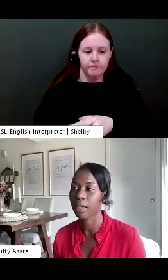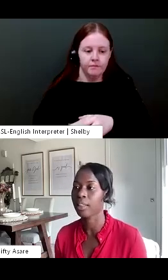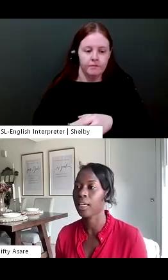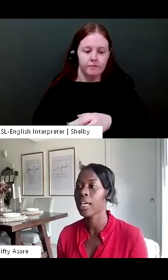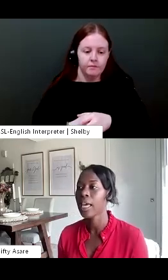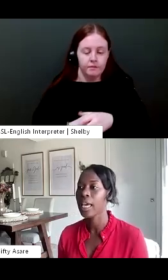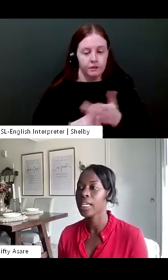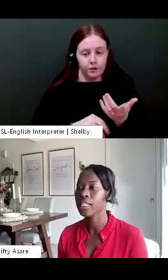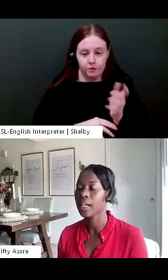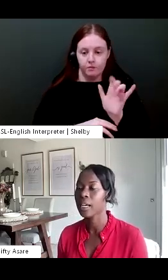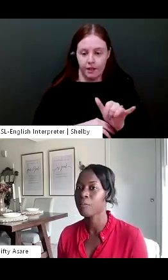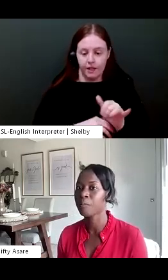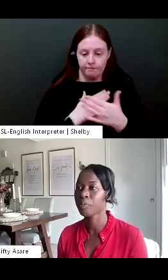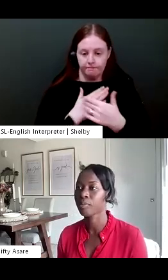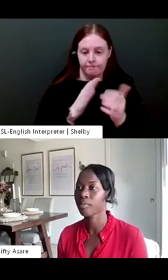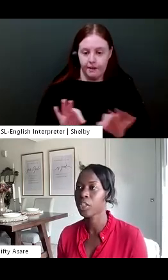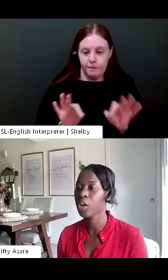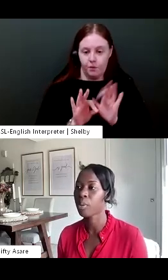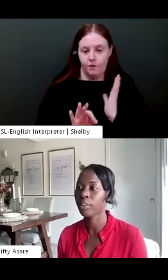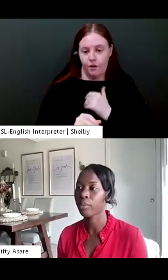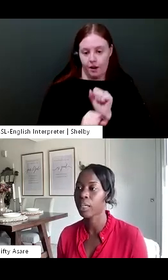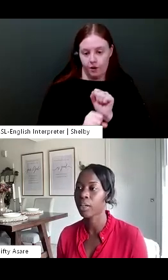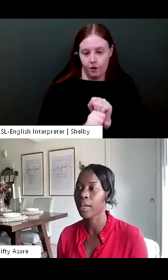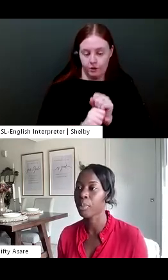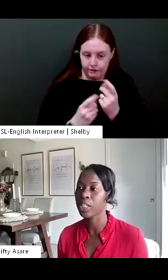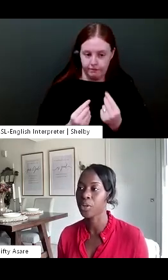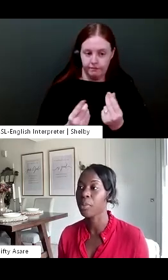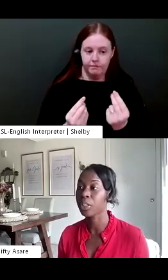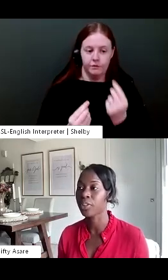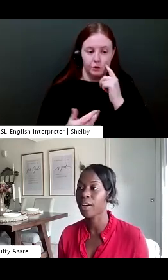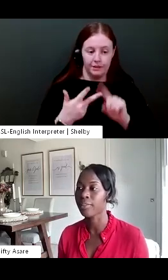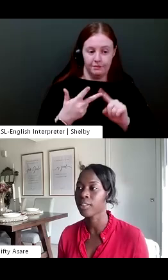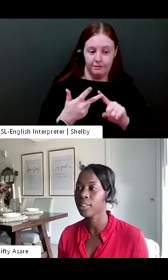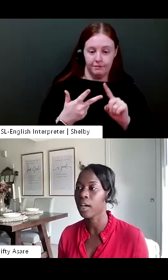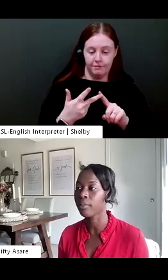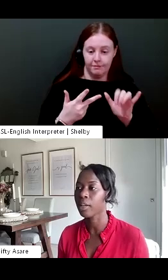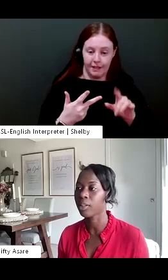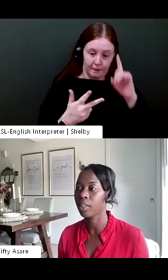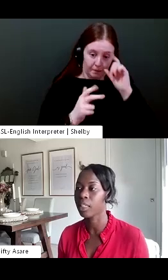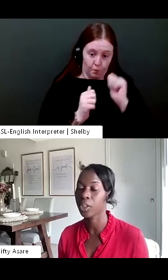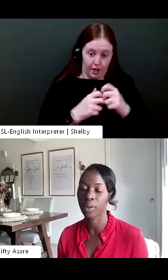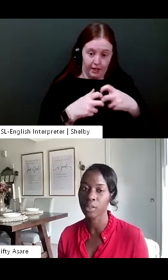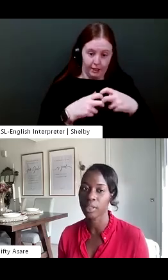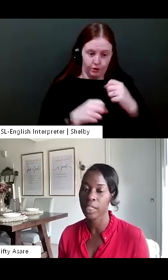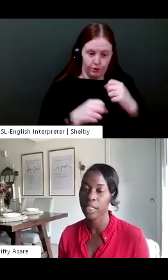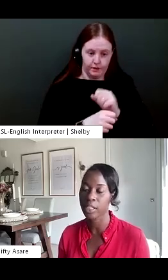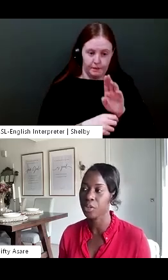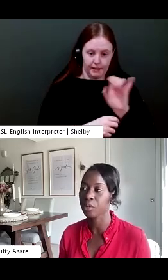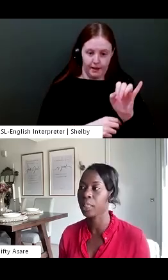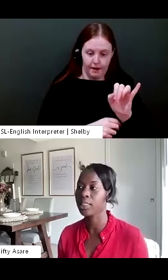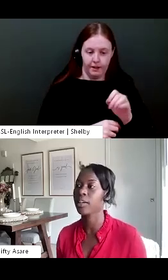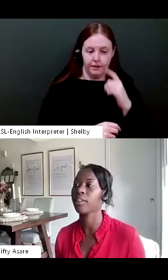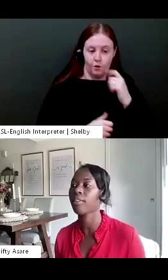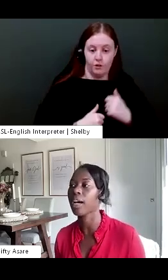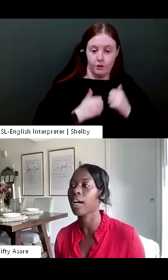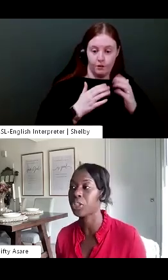quite frankly. And note point 3 here, that brain injury among survivors of IPV is a critical issue